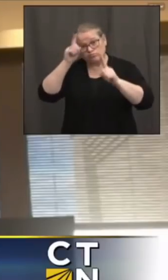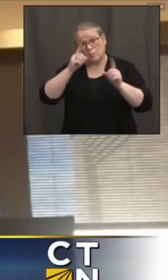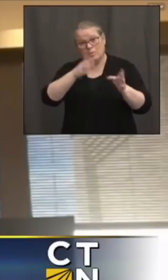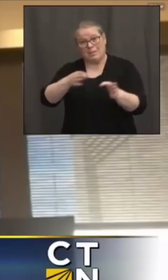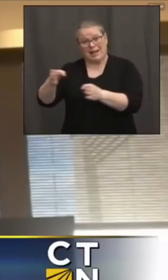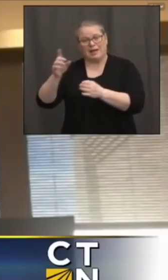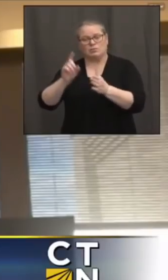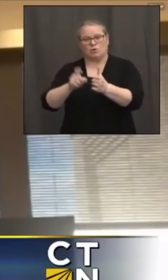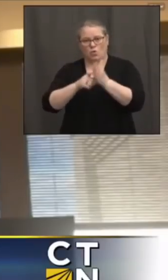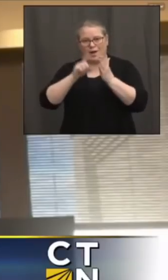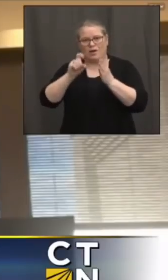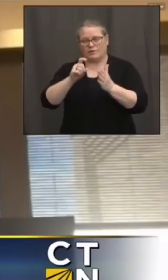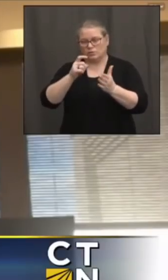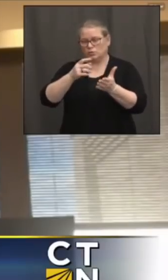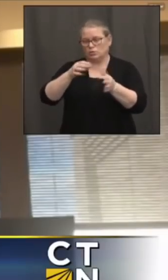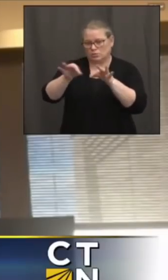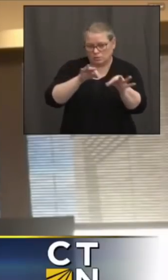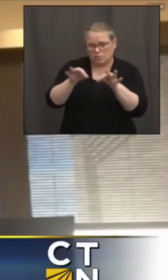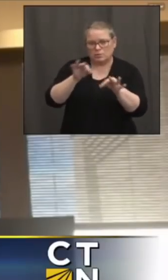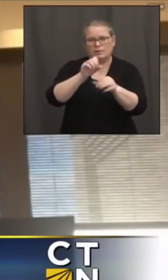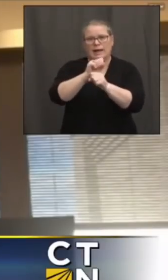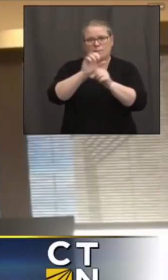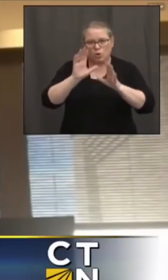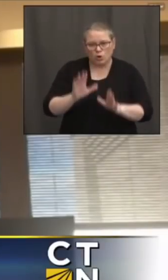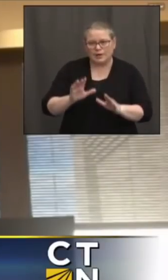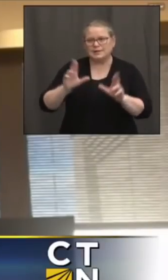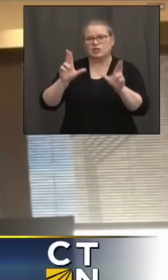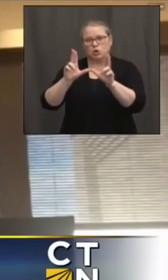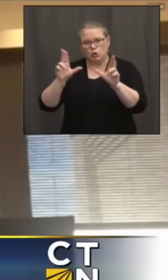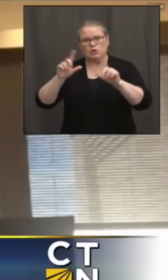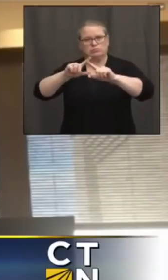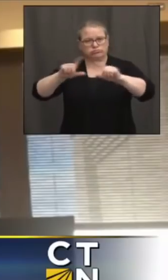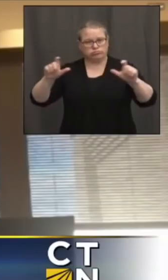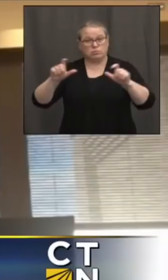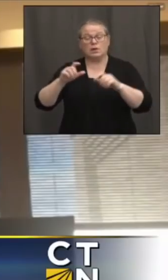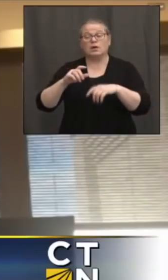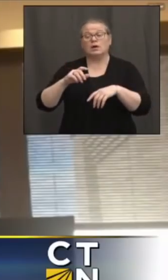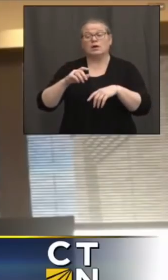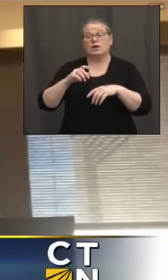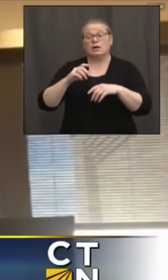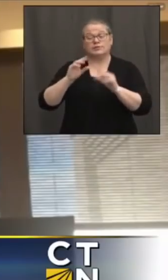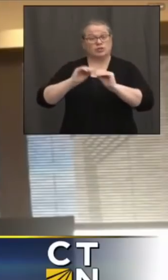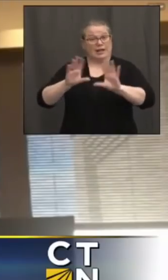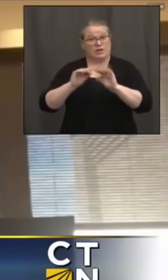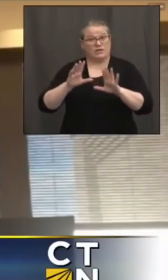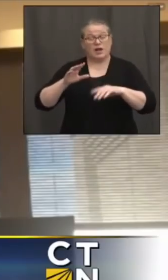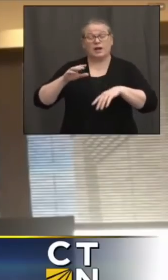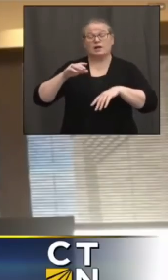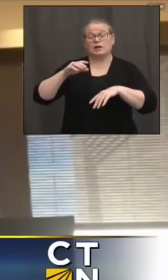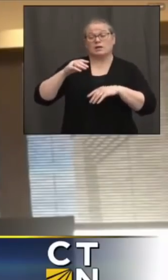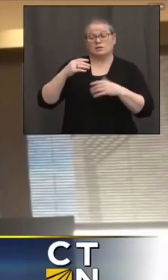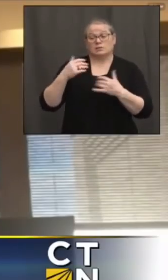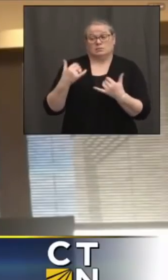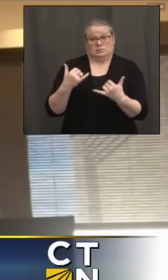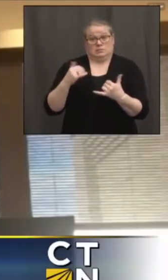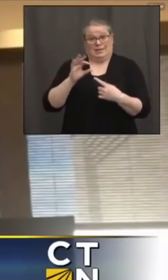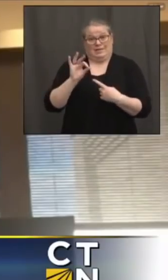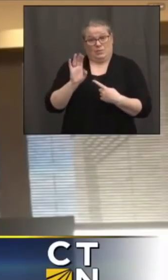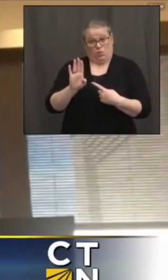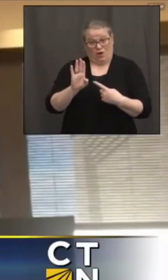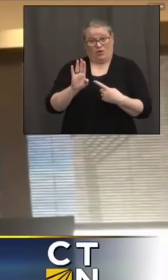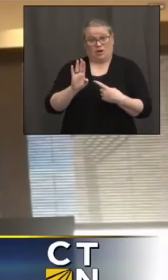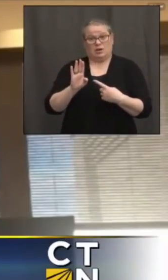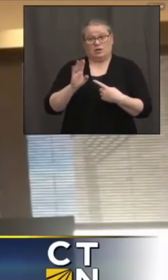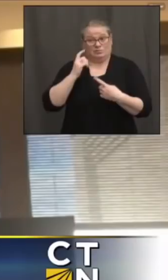out before you hear of the next one. And just for clarification, we announced one in February, we'll announce one in July, and then we'll announce another